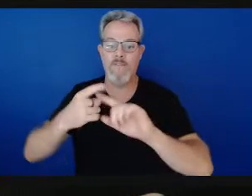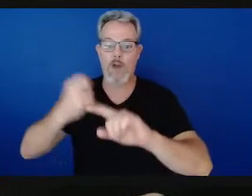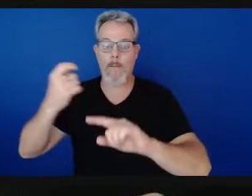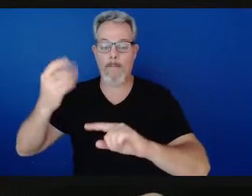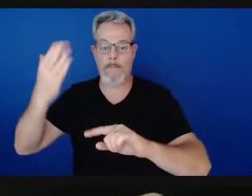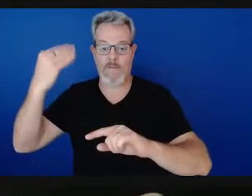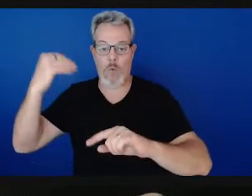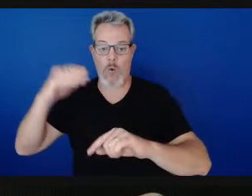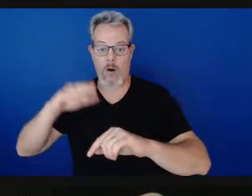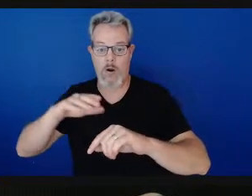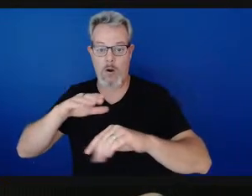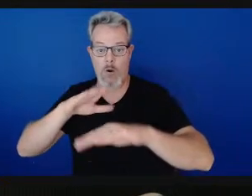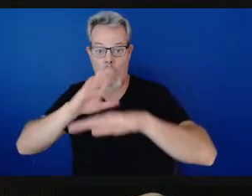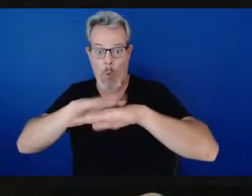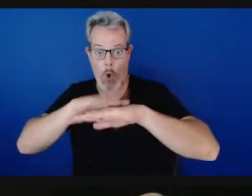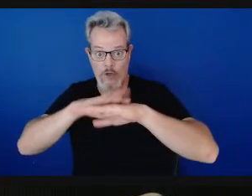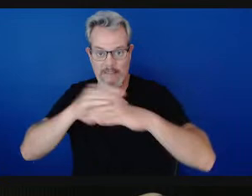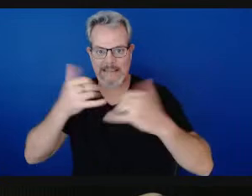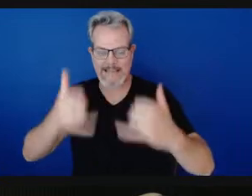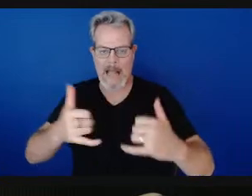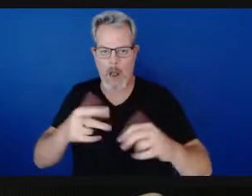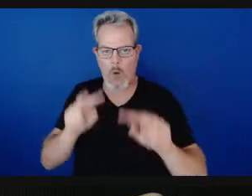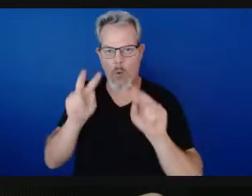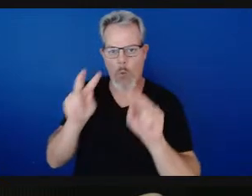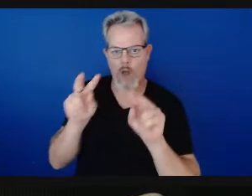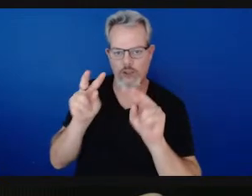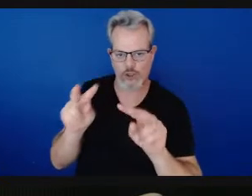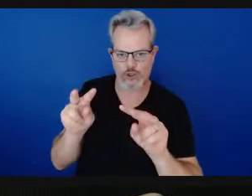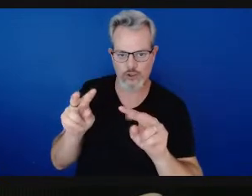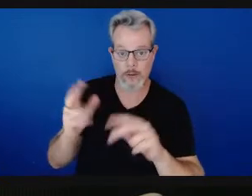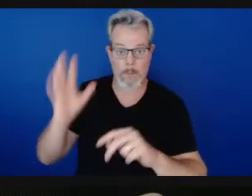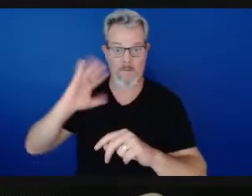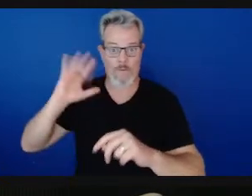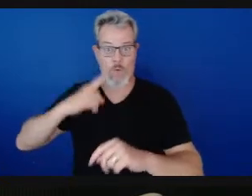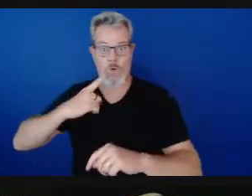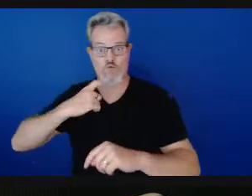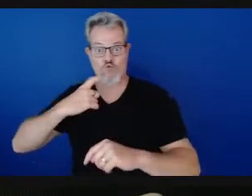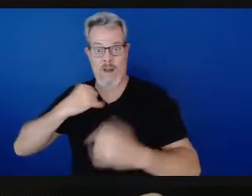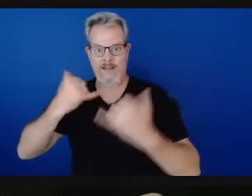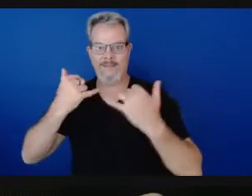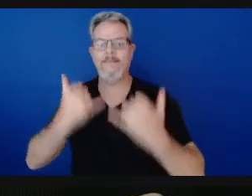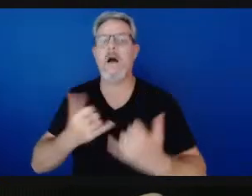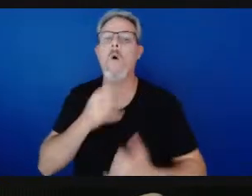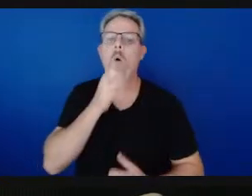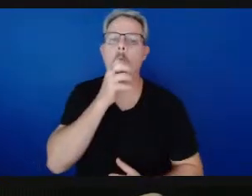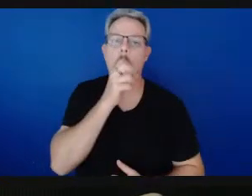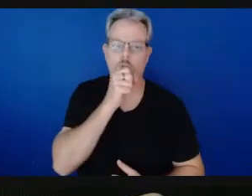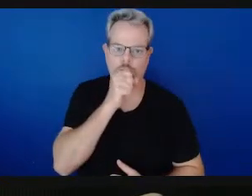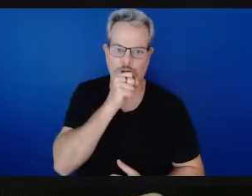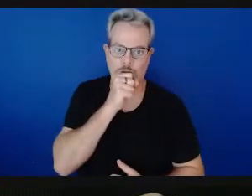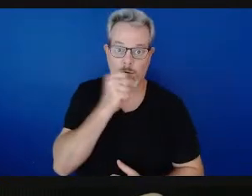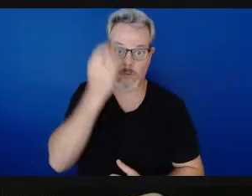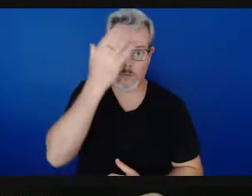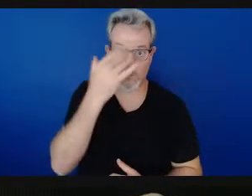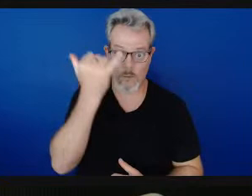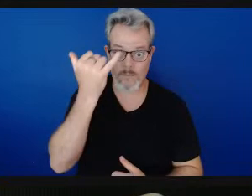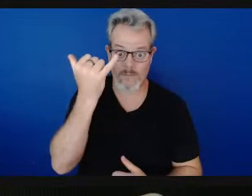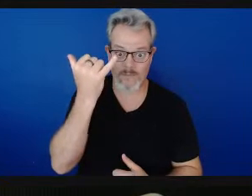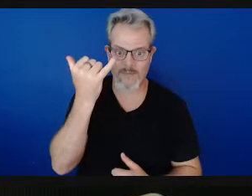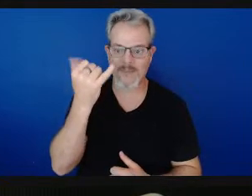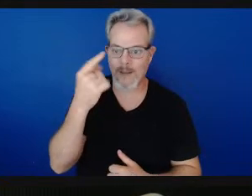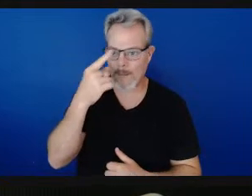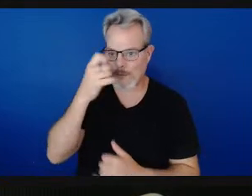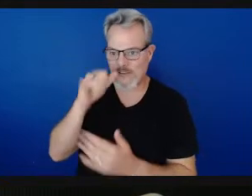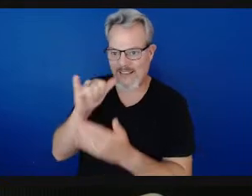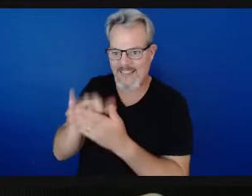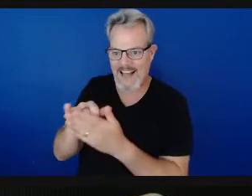red to orange, right? We're downgrading from red to orange. The reason being because the style of eruption and fissure location